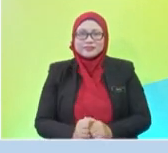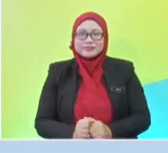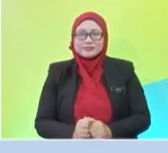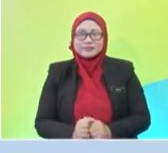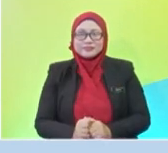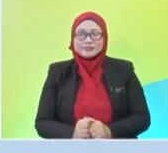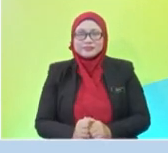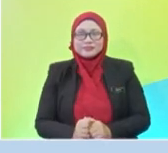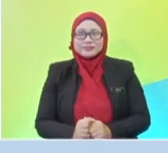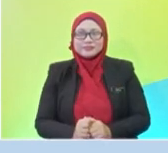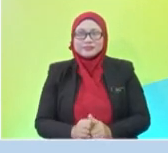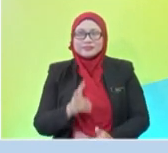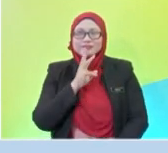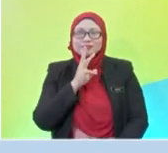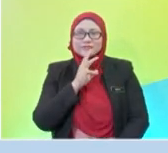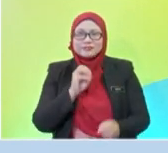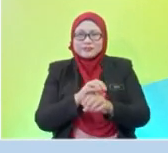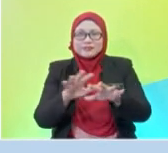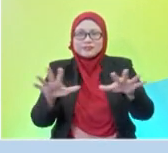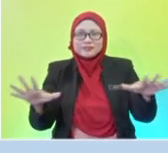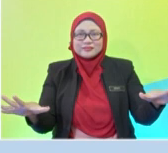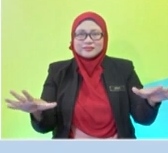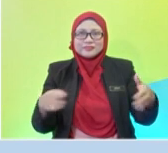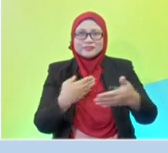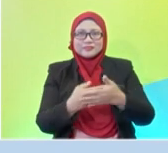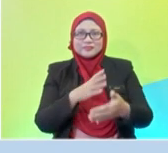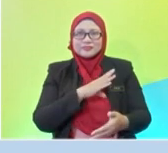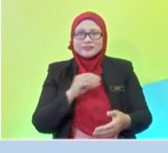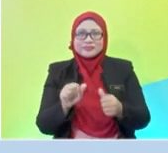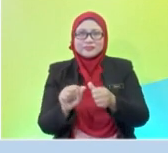There was water everywhere, near and far.